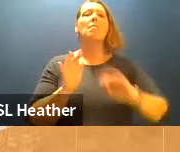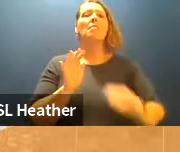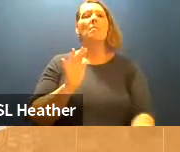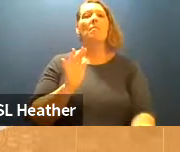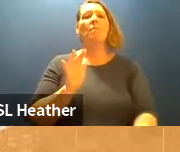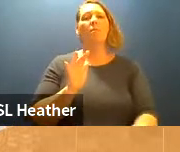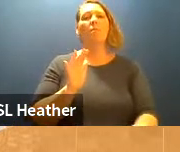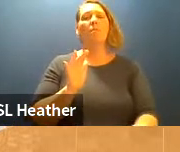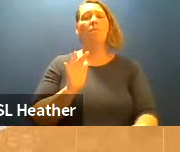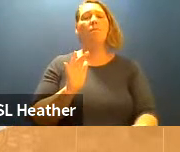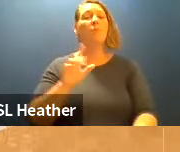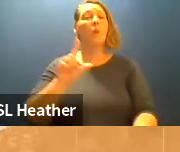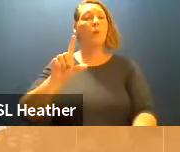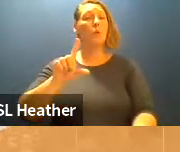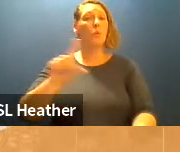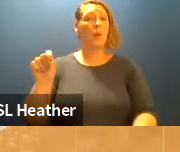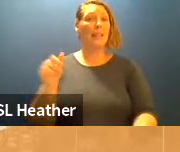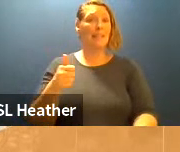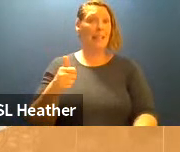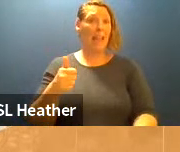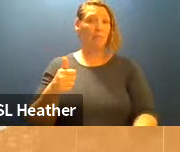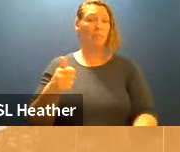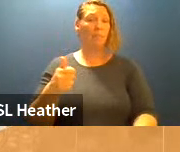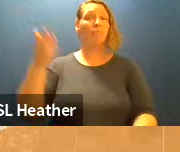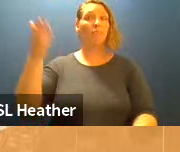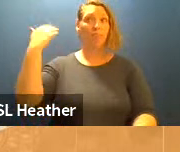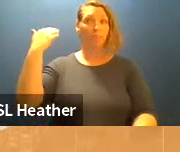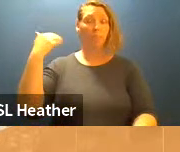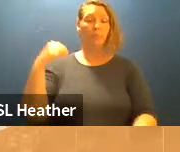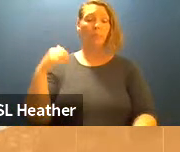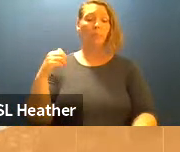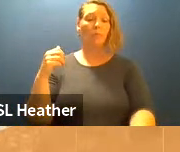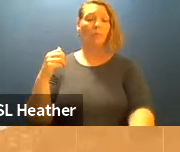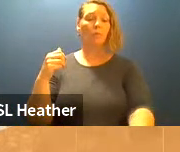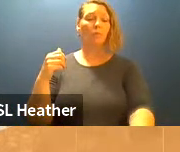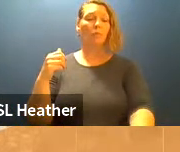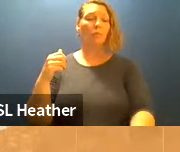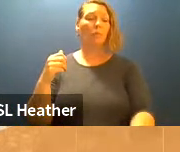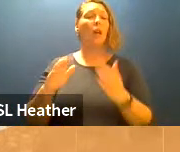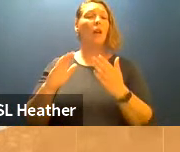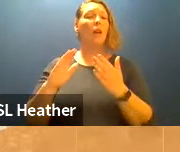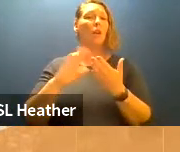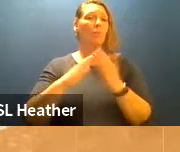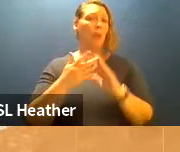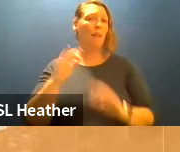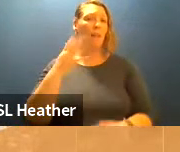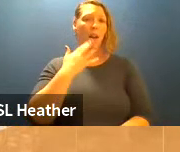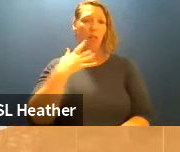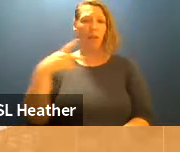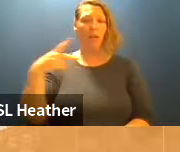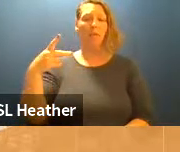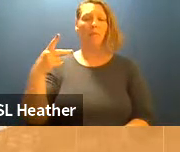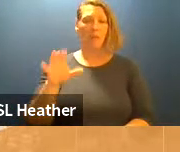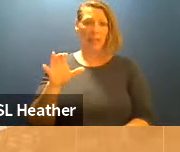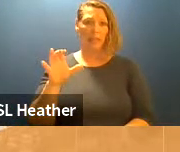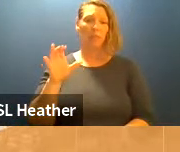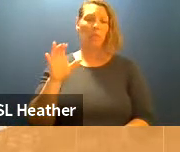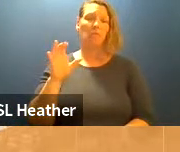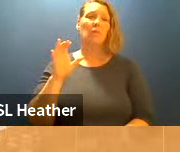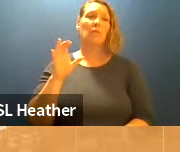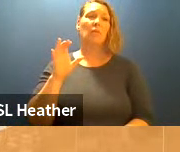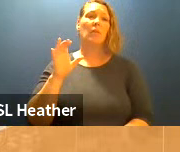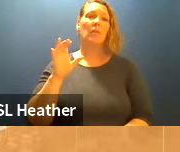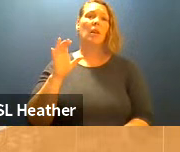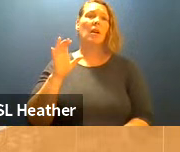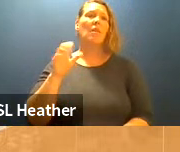So in 2010, the communities of color in the program area, it was not a really